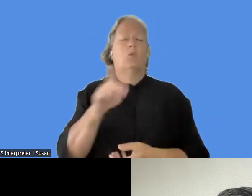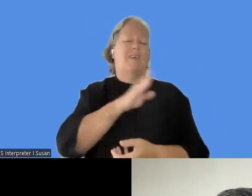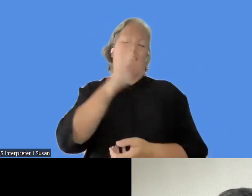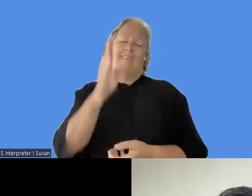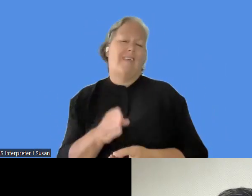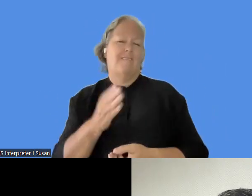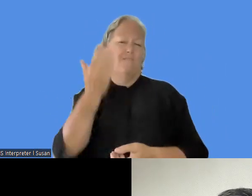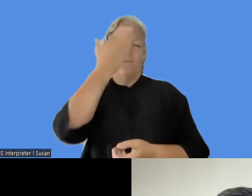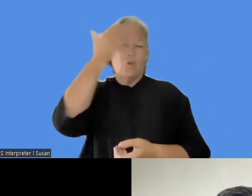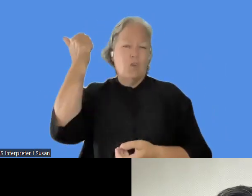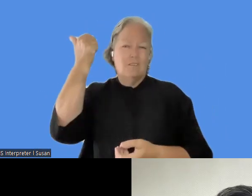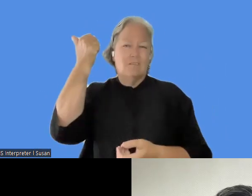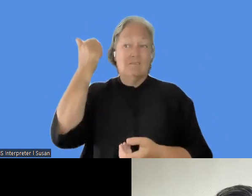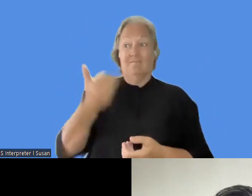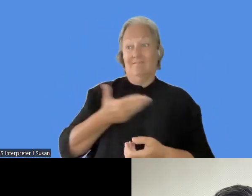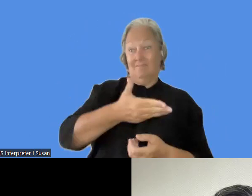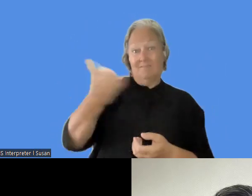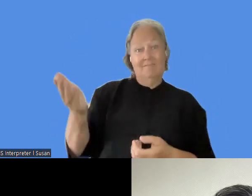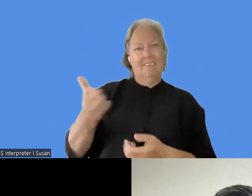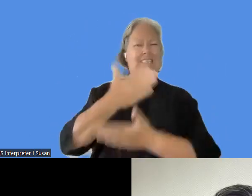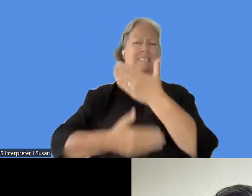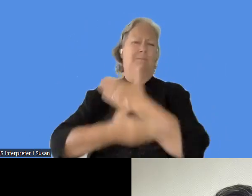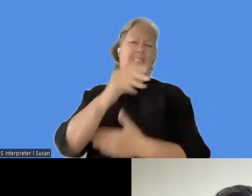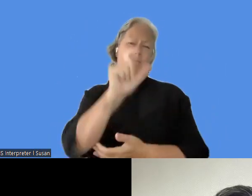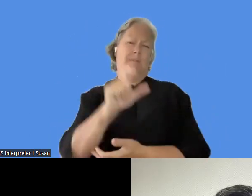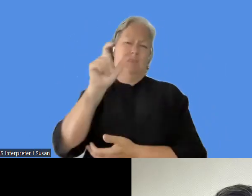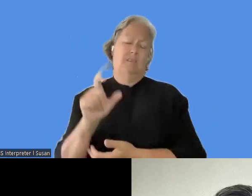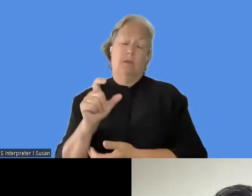played by the people with the disabilities. We can never